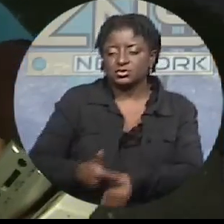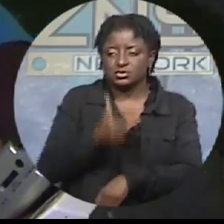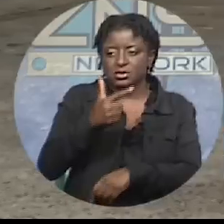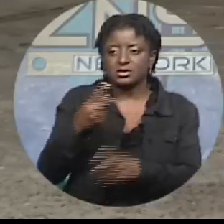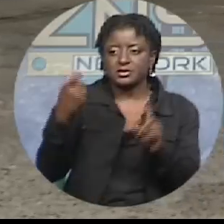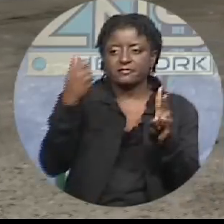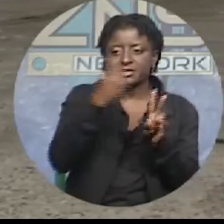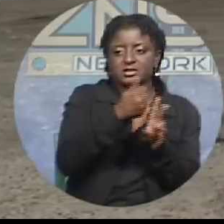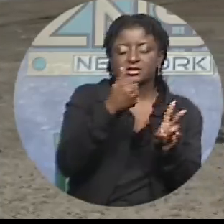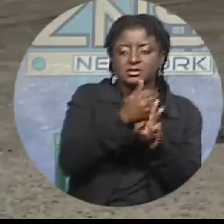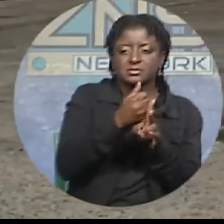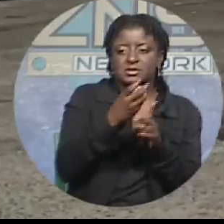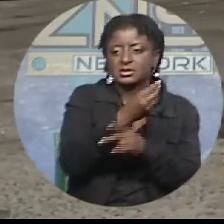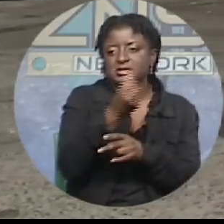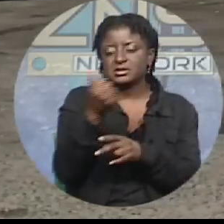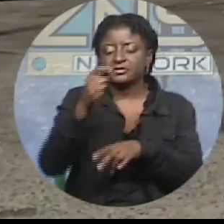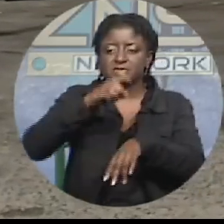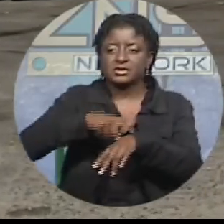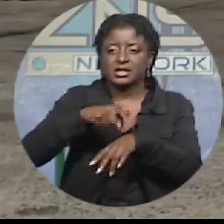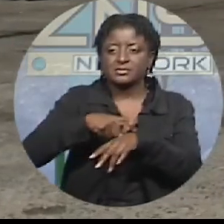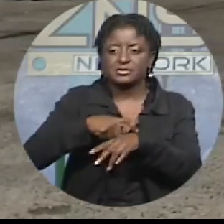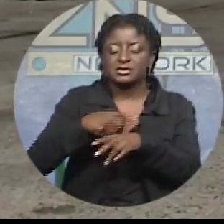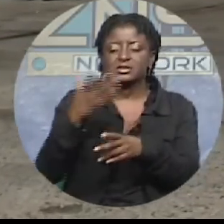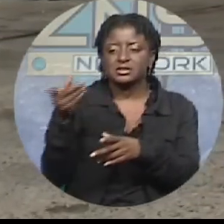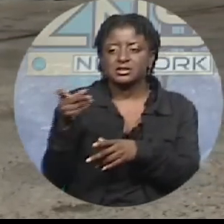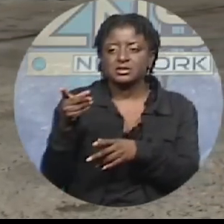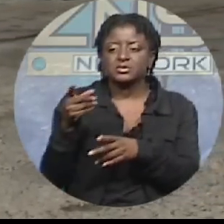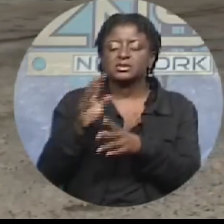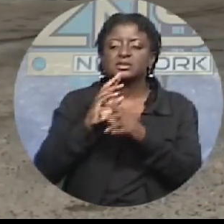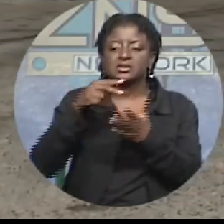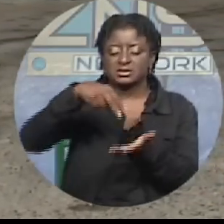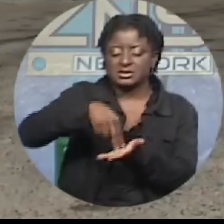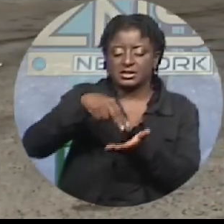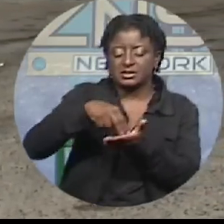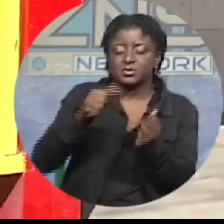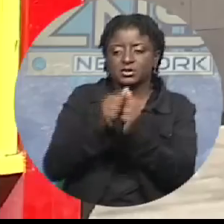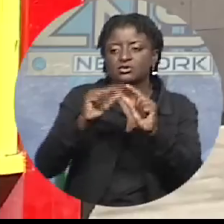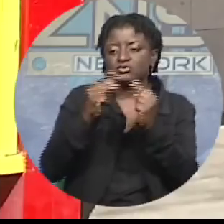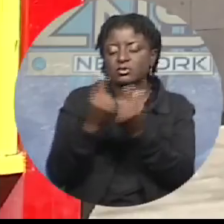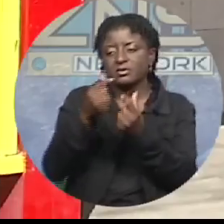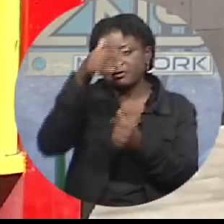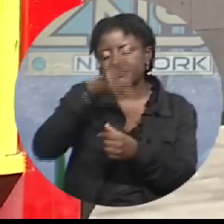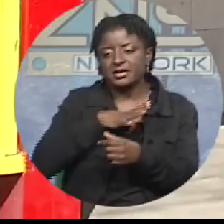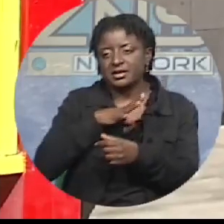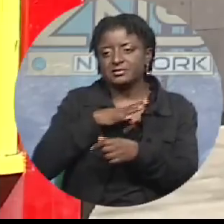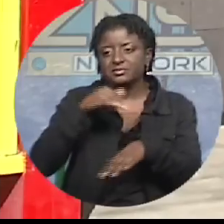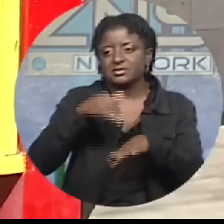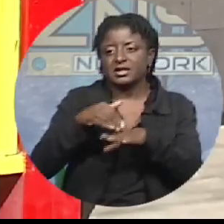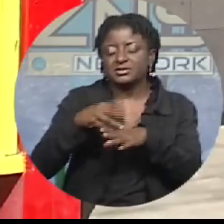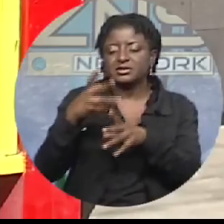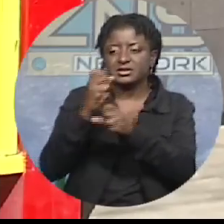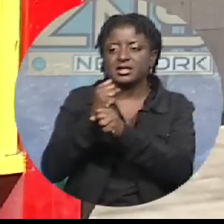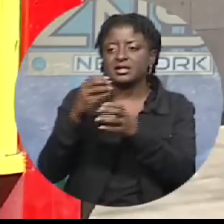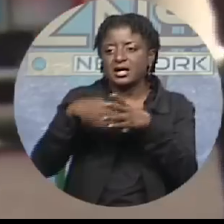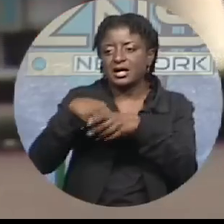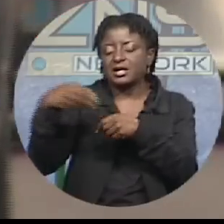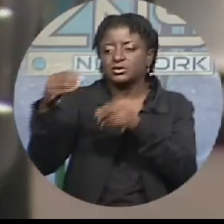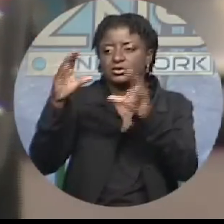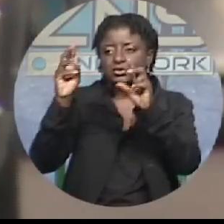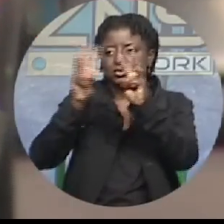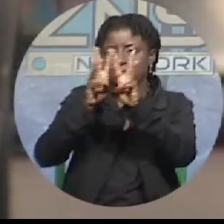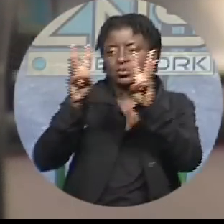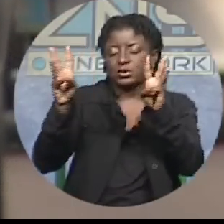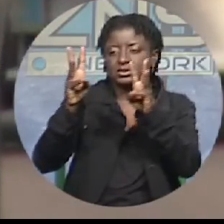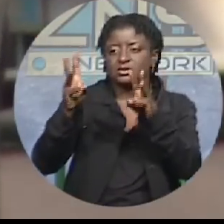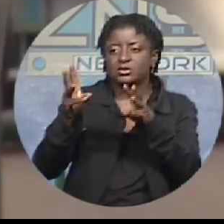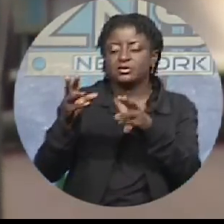times. The victim was reportedly standing with a group of men by the takeout window of the restaurant when he was shot. Relatives of the victim, overcome